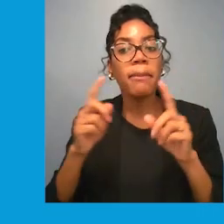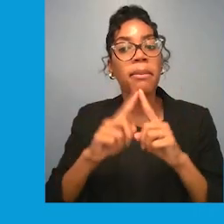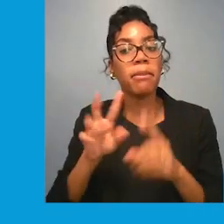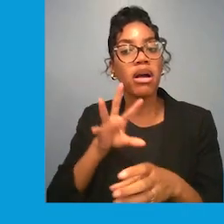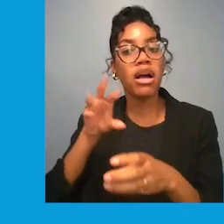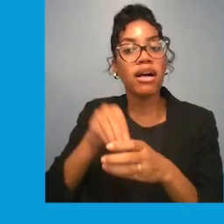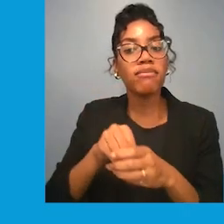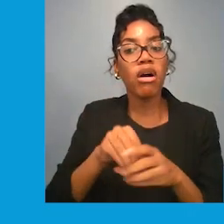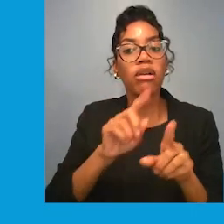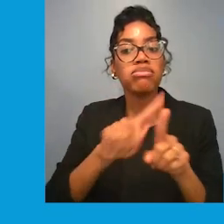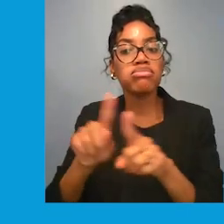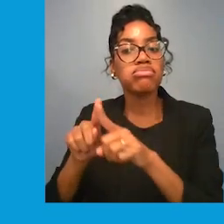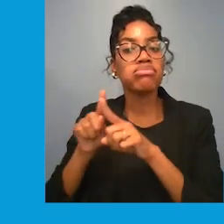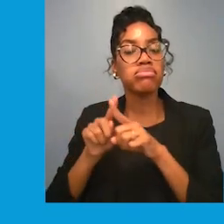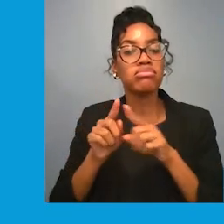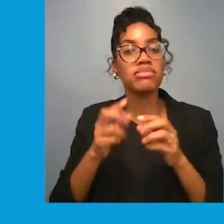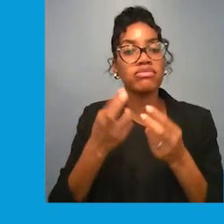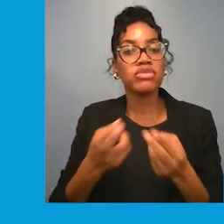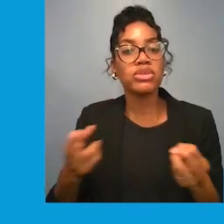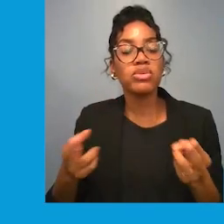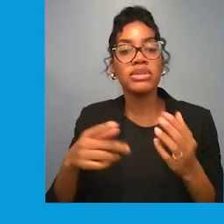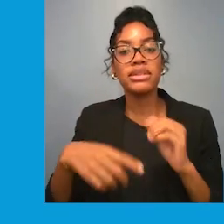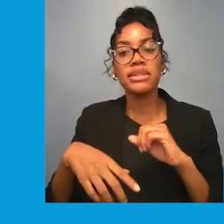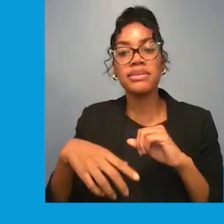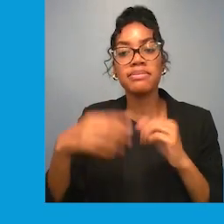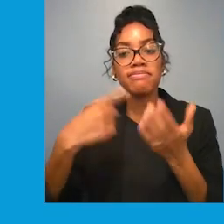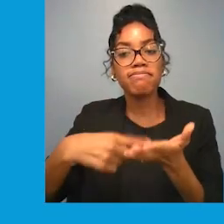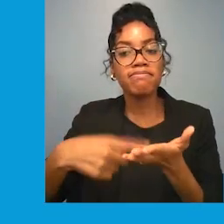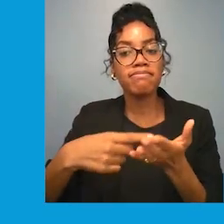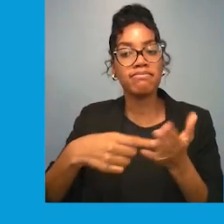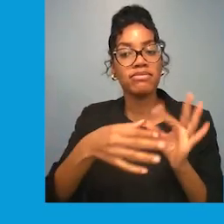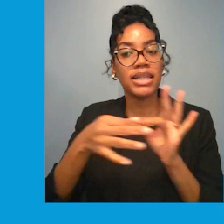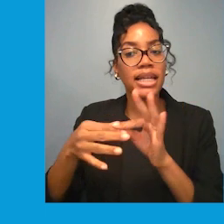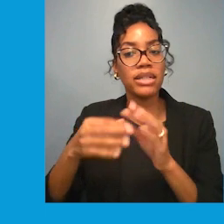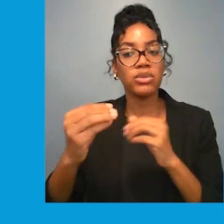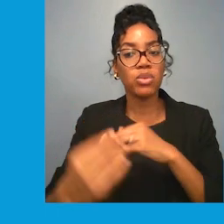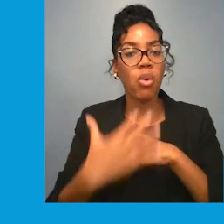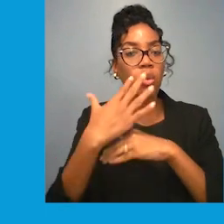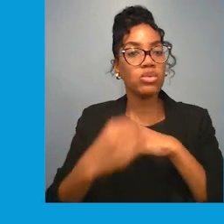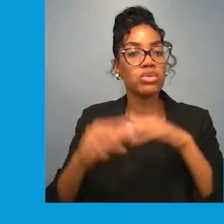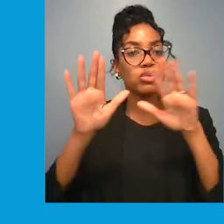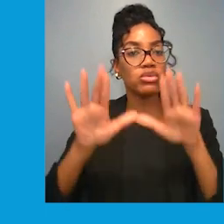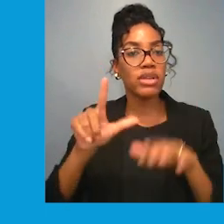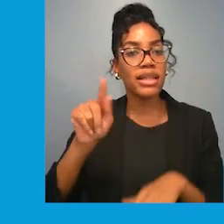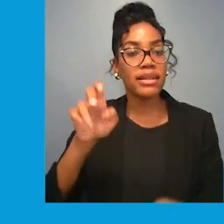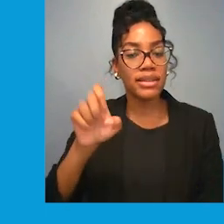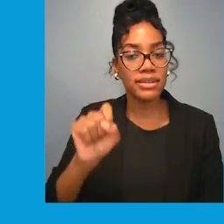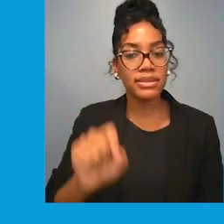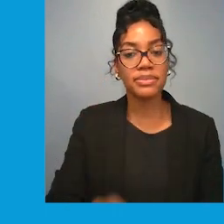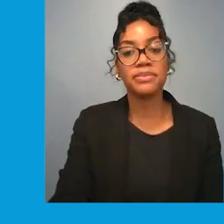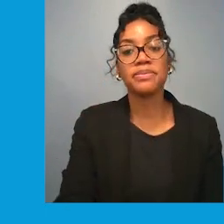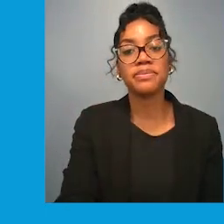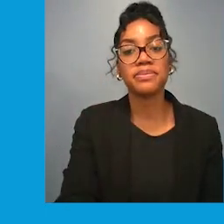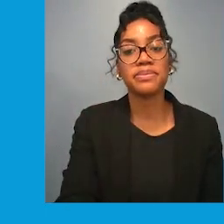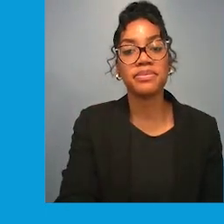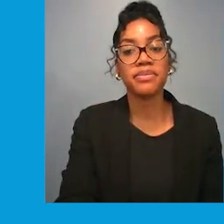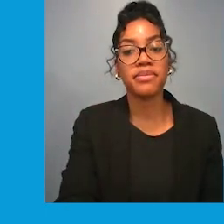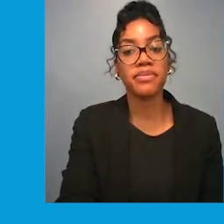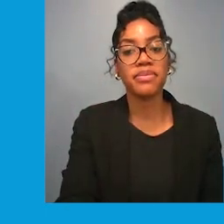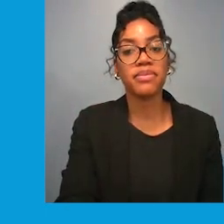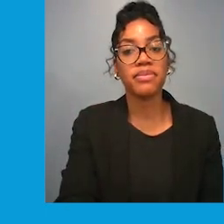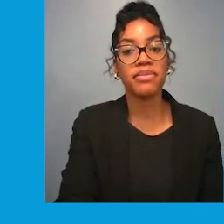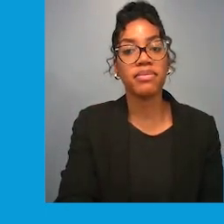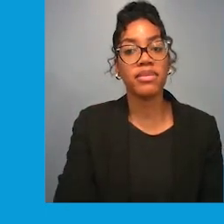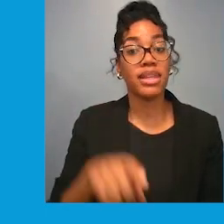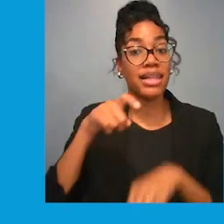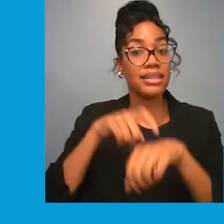The 2024 Knauss Fellowship timeline takes about a year. In February, student applications are due to the